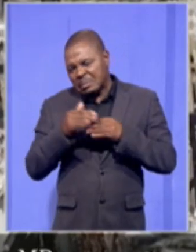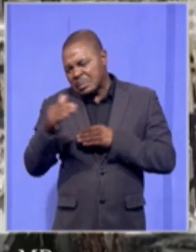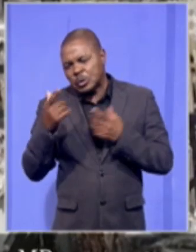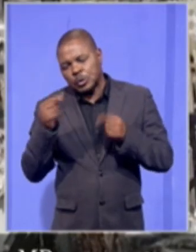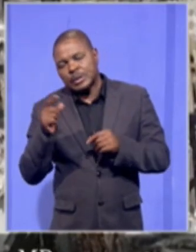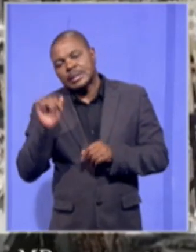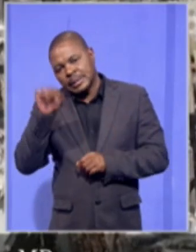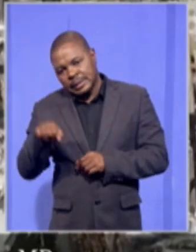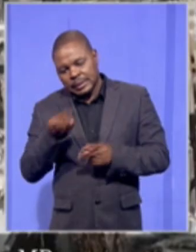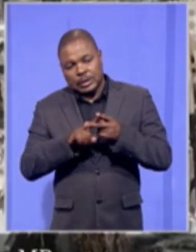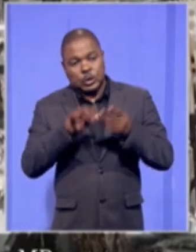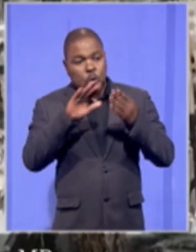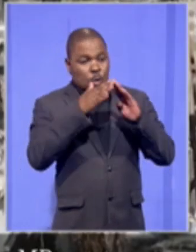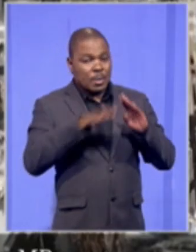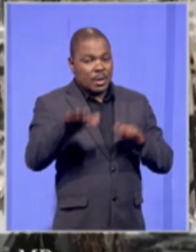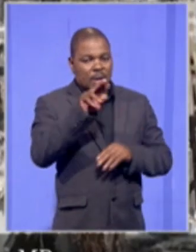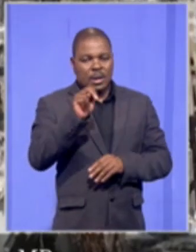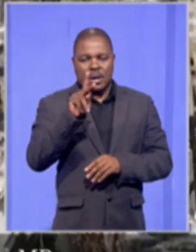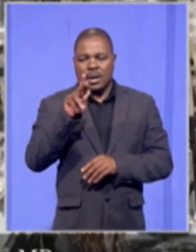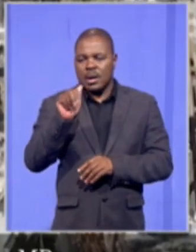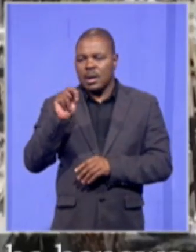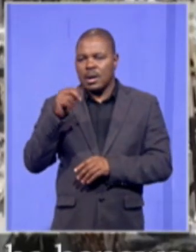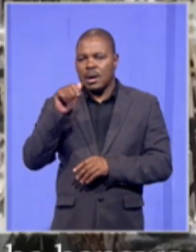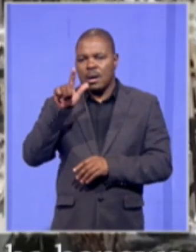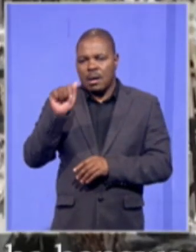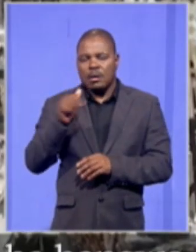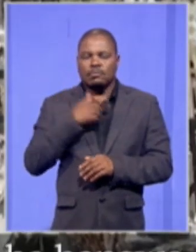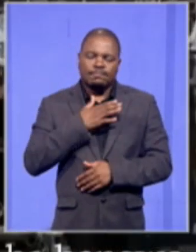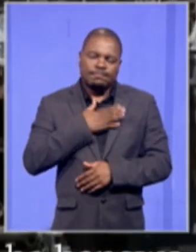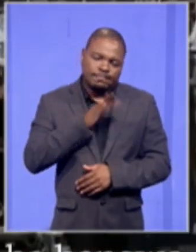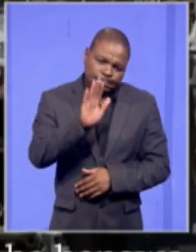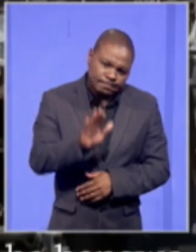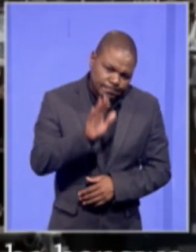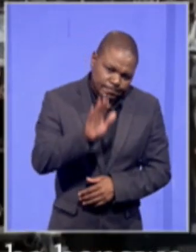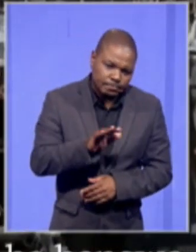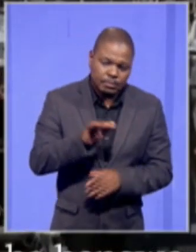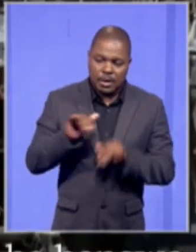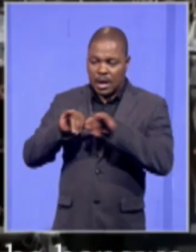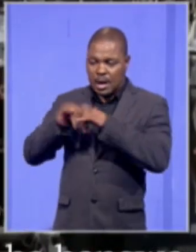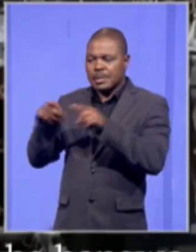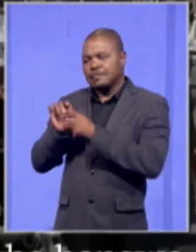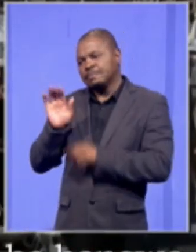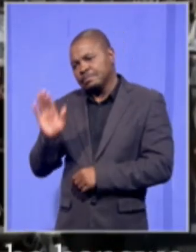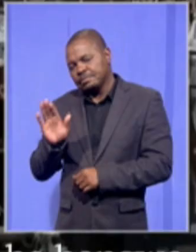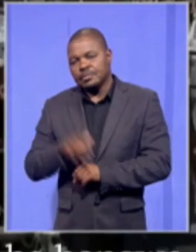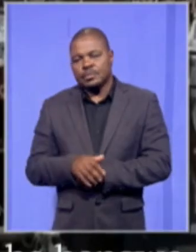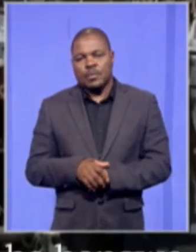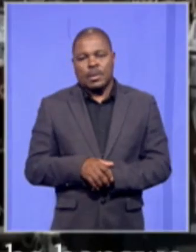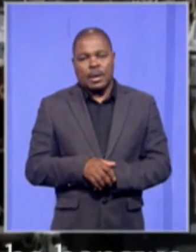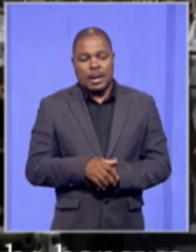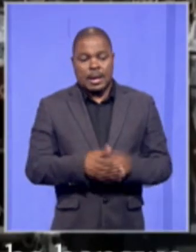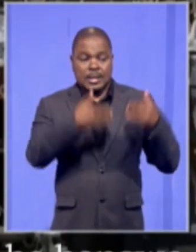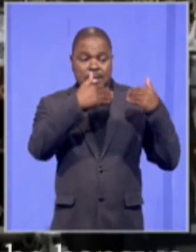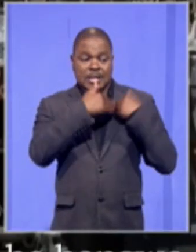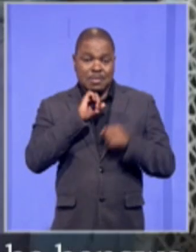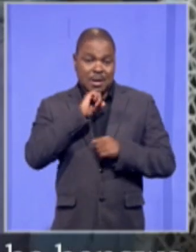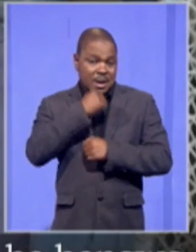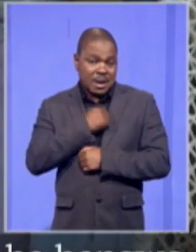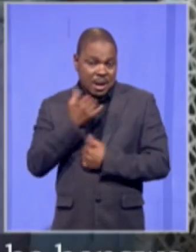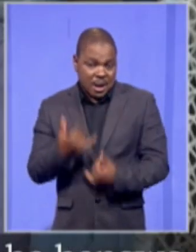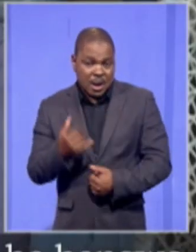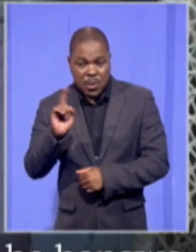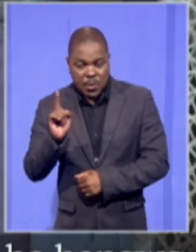of course, with the community of Nkangala, in particular Yegwamhlanga, and also the company. Our responsibility now, we